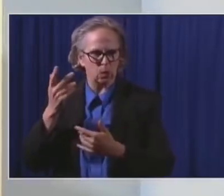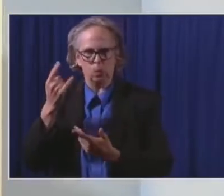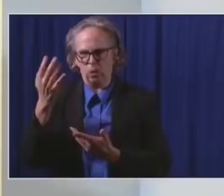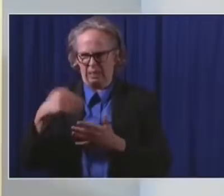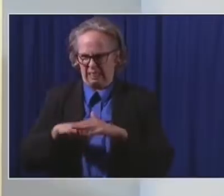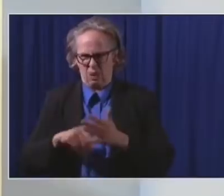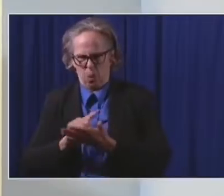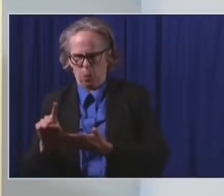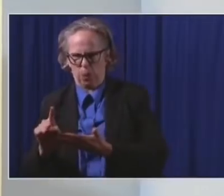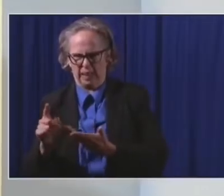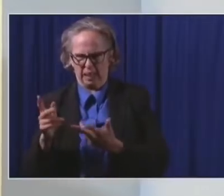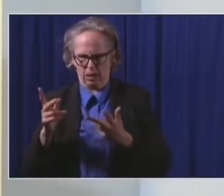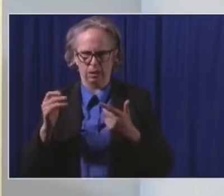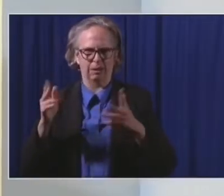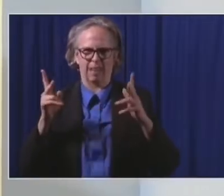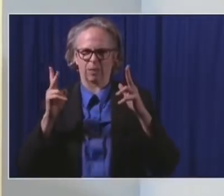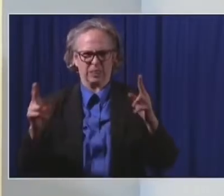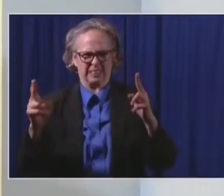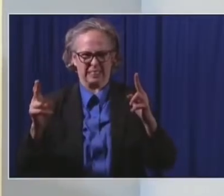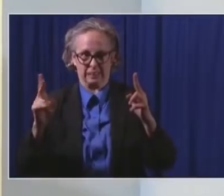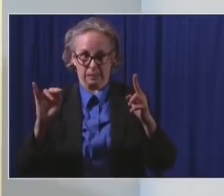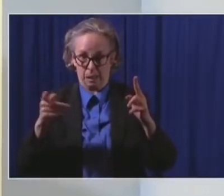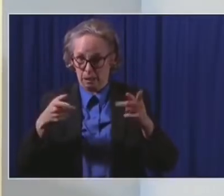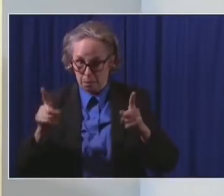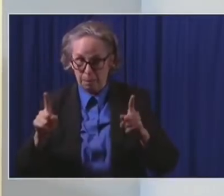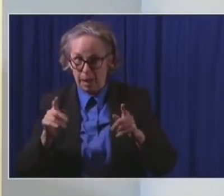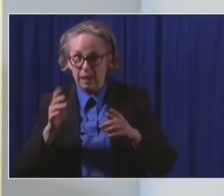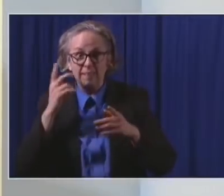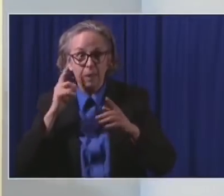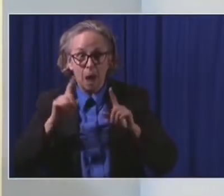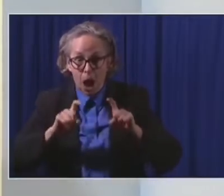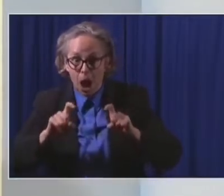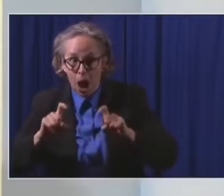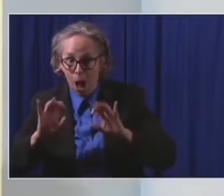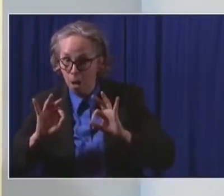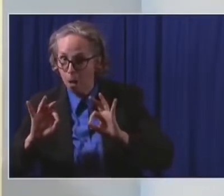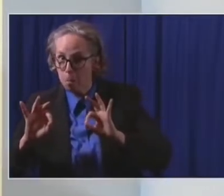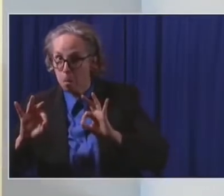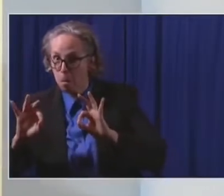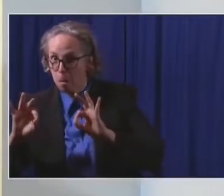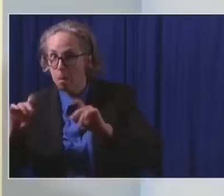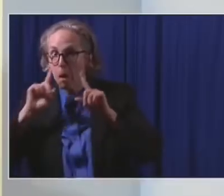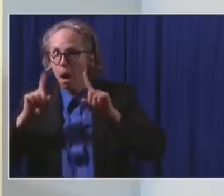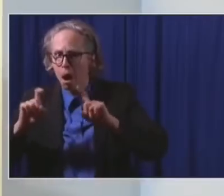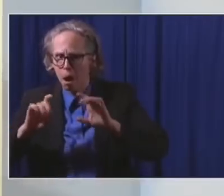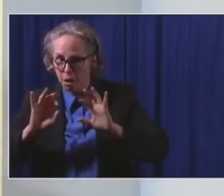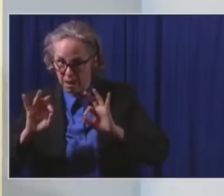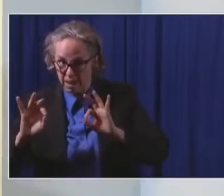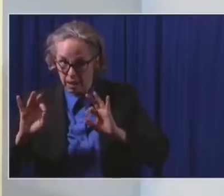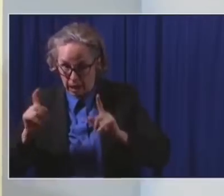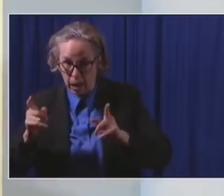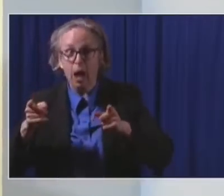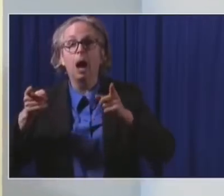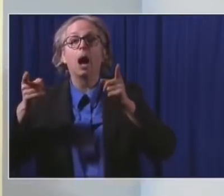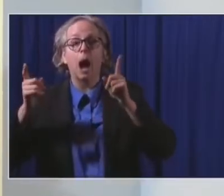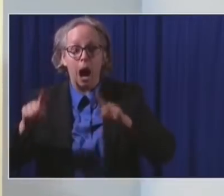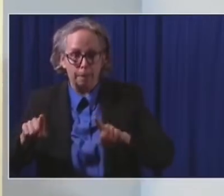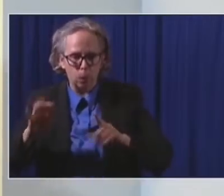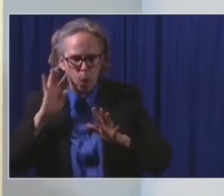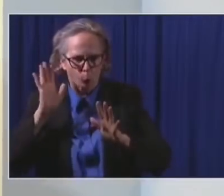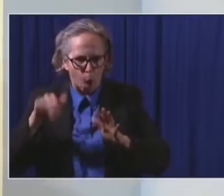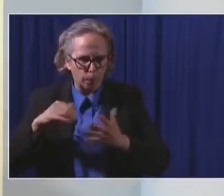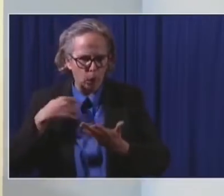ESPN basketball tournament that's going to be happening here soon. It's basically a 1-week window that allows these things to